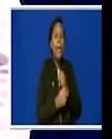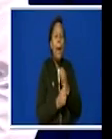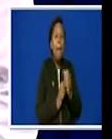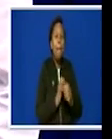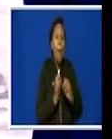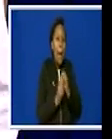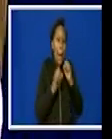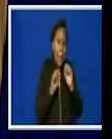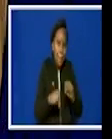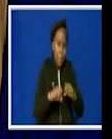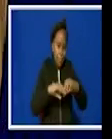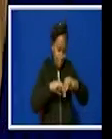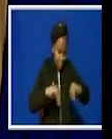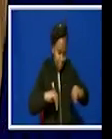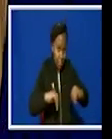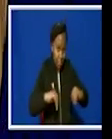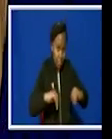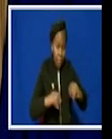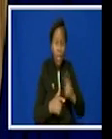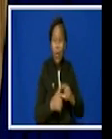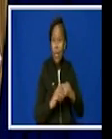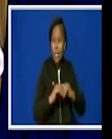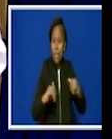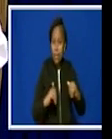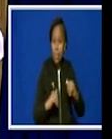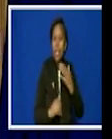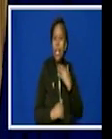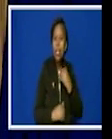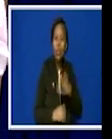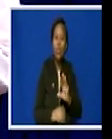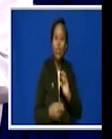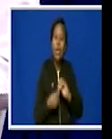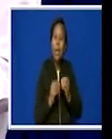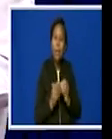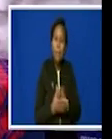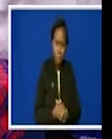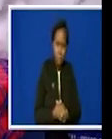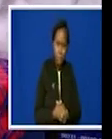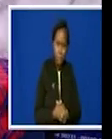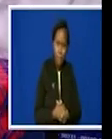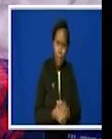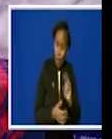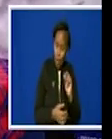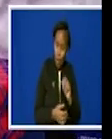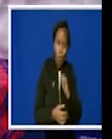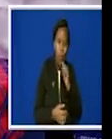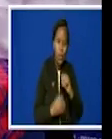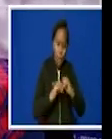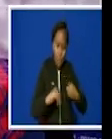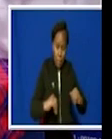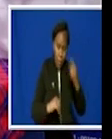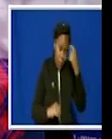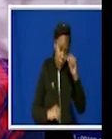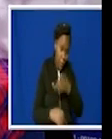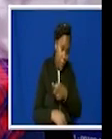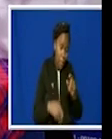carefully. That's wonderful. And even they want me to separate more. Actually, they want your number. No, we don't need to separate them for them